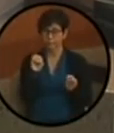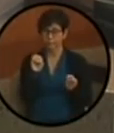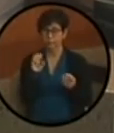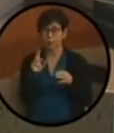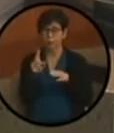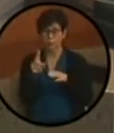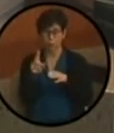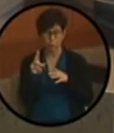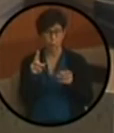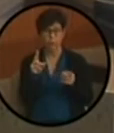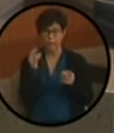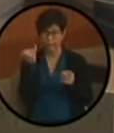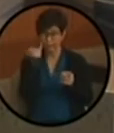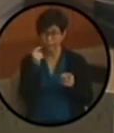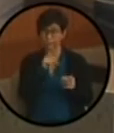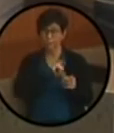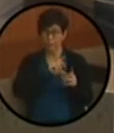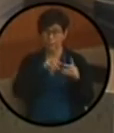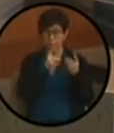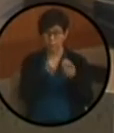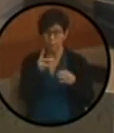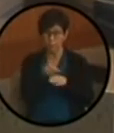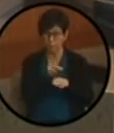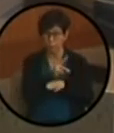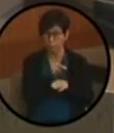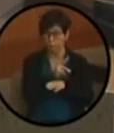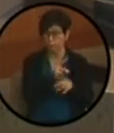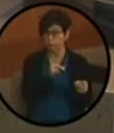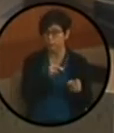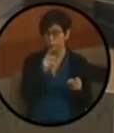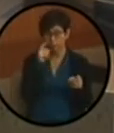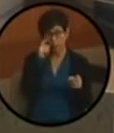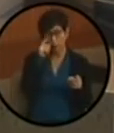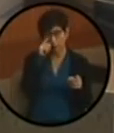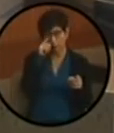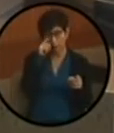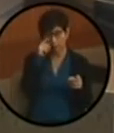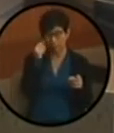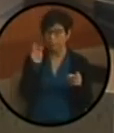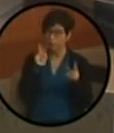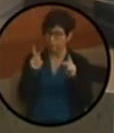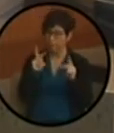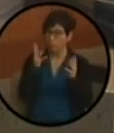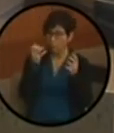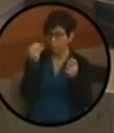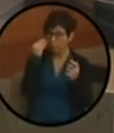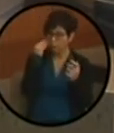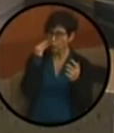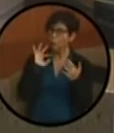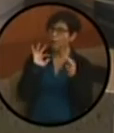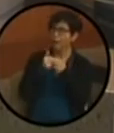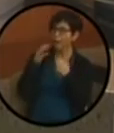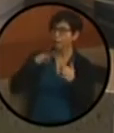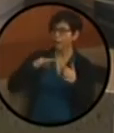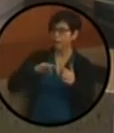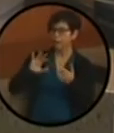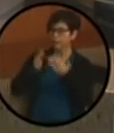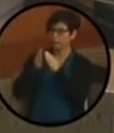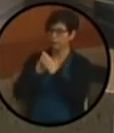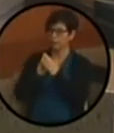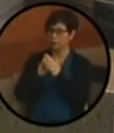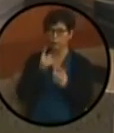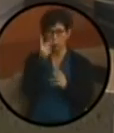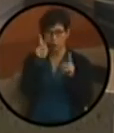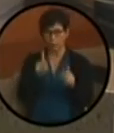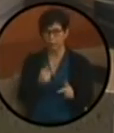the public knows what used in a way that benefits the community and, as one person said, gives the community